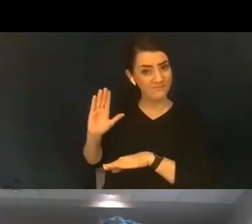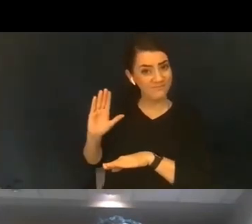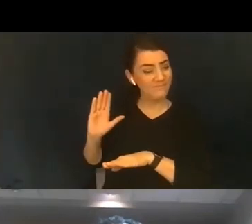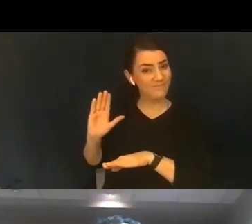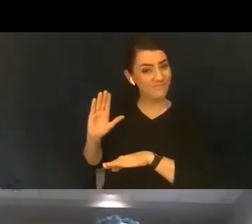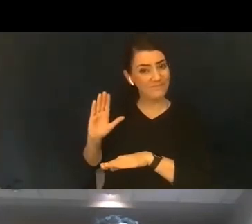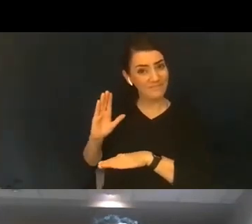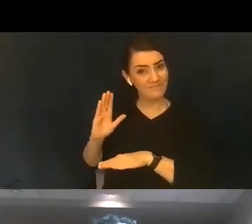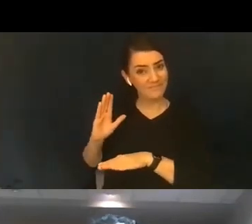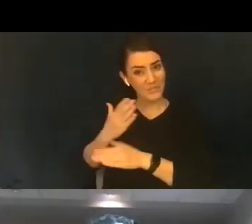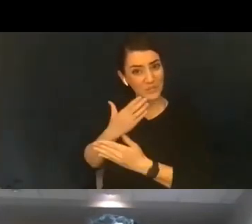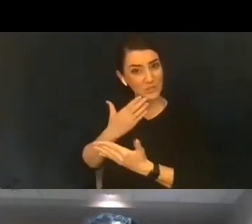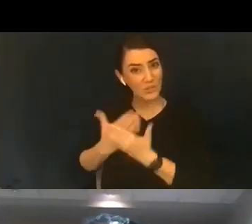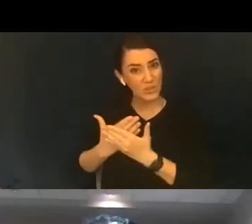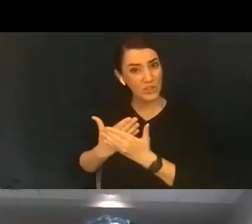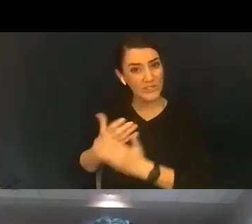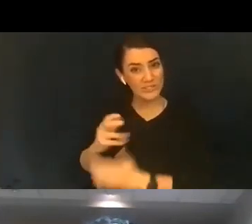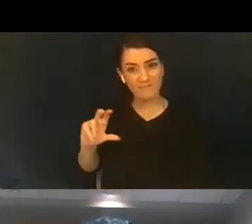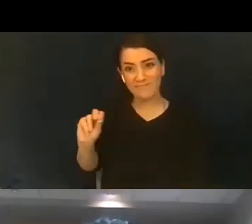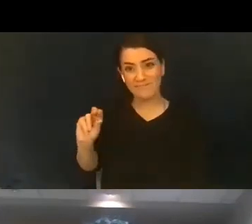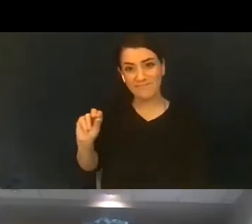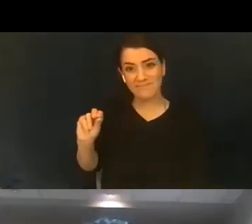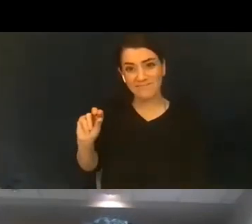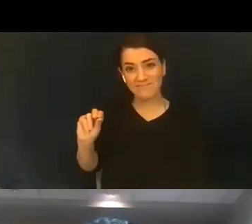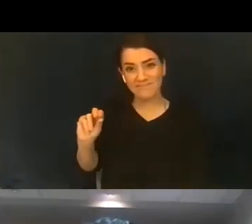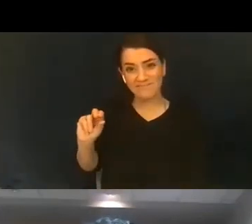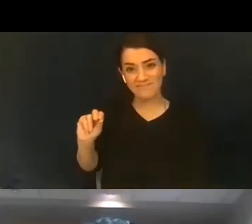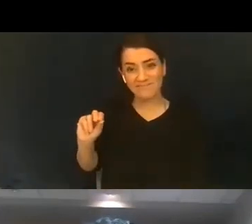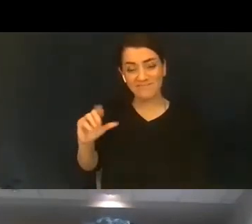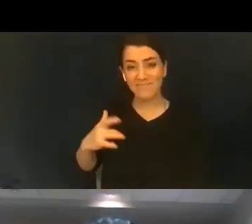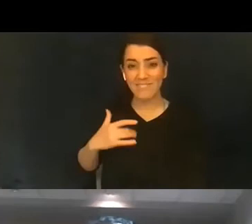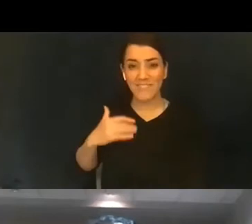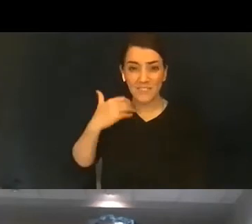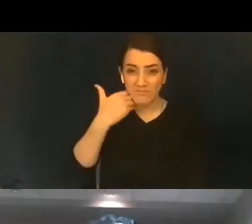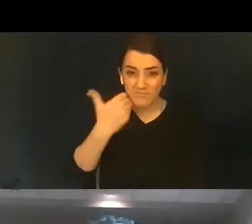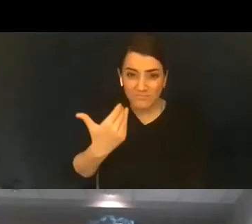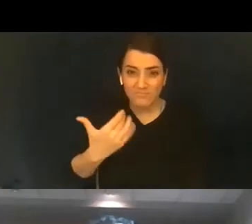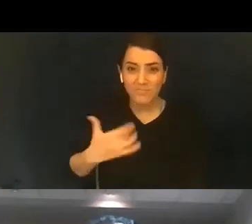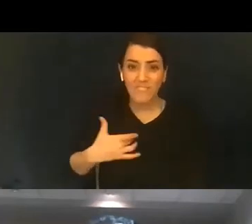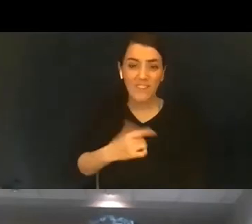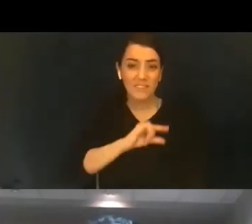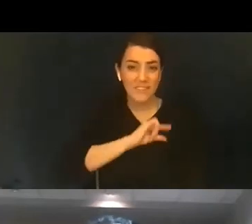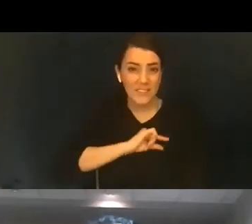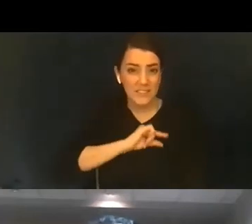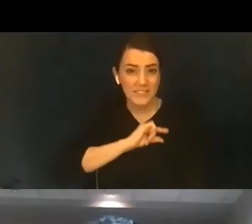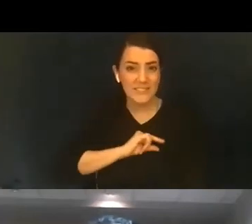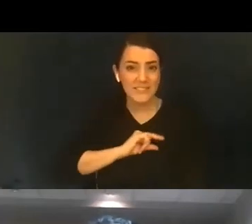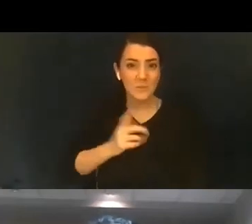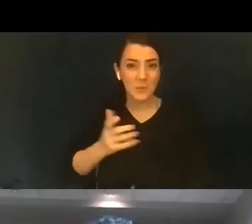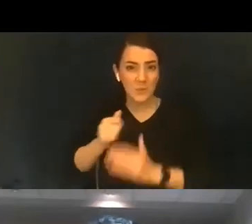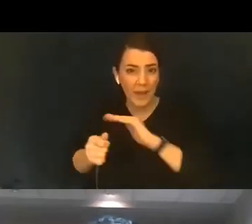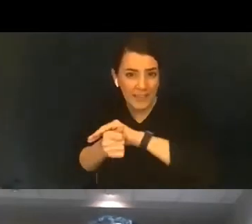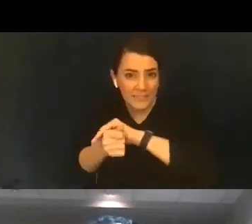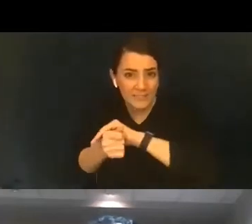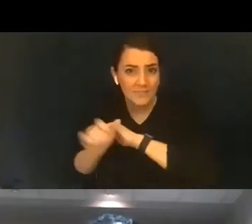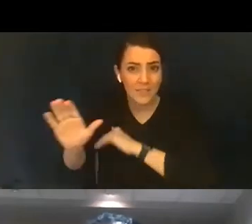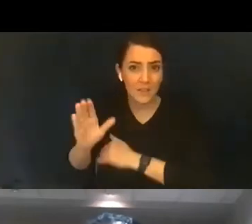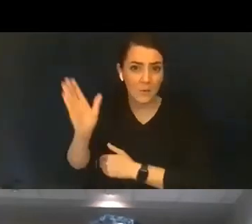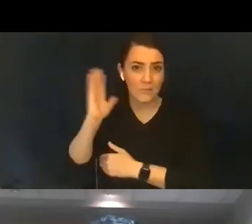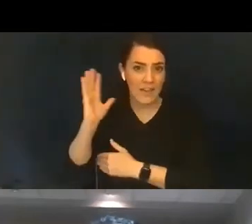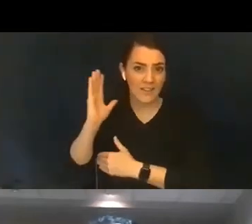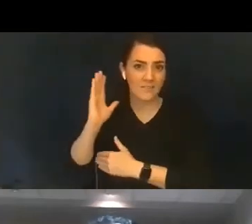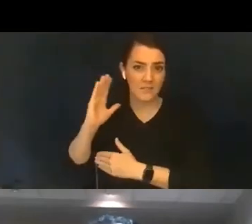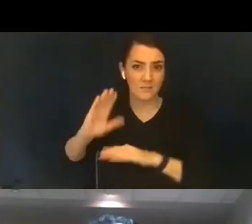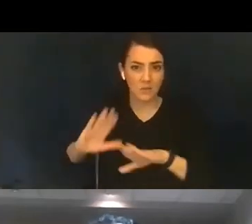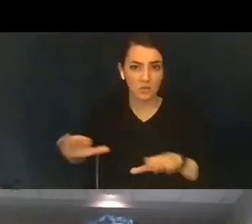So that's one of the reasons why they kind of hide these secrets, and they're reluctant to sharing